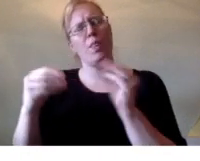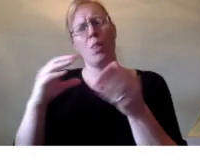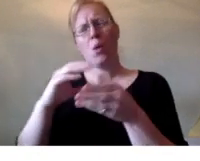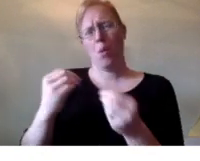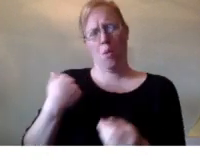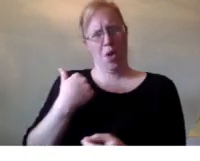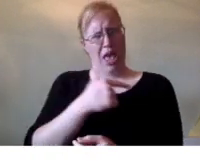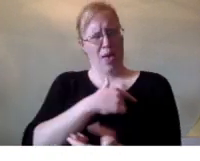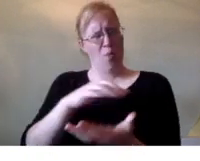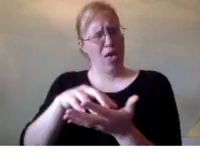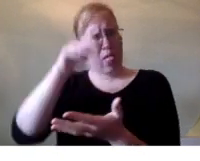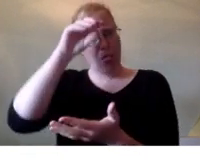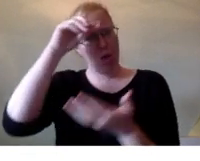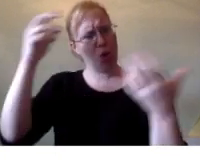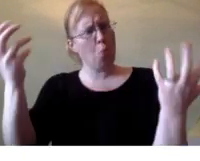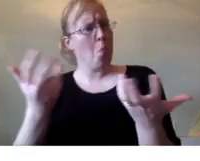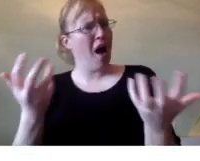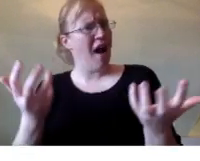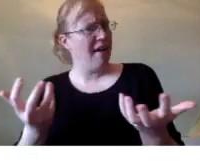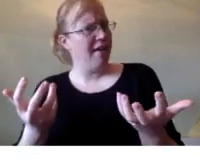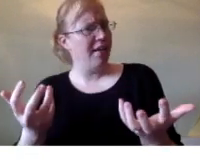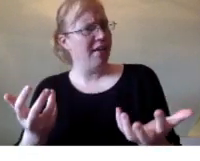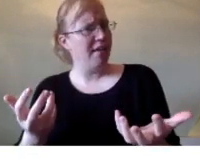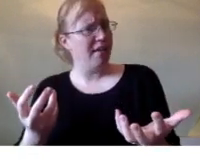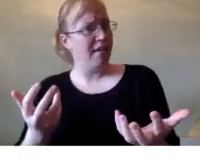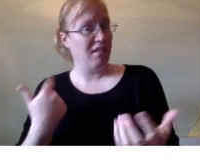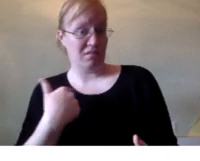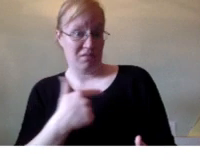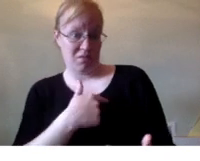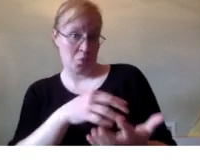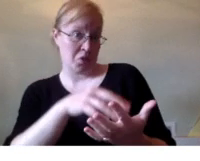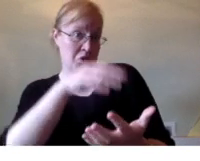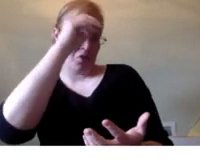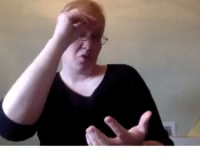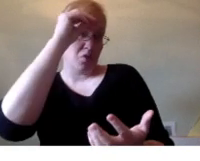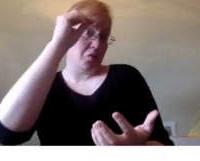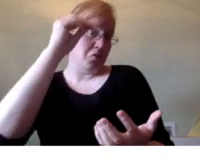we learn from that story? Did we learn